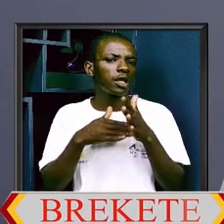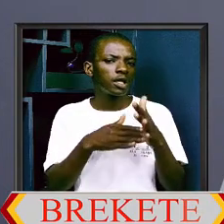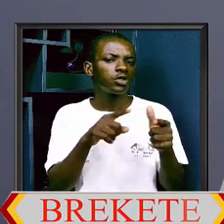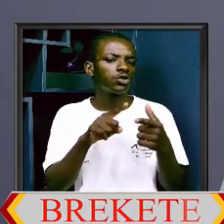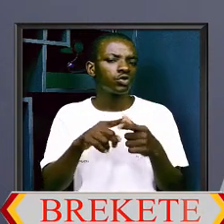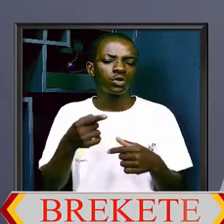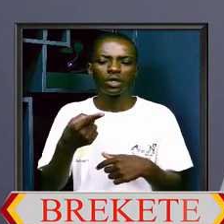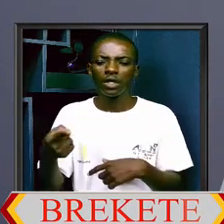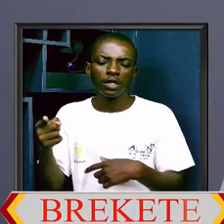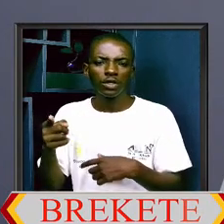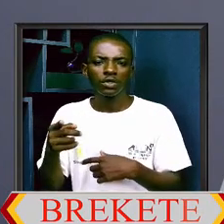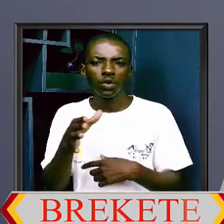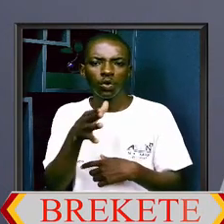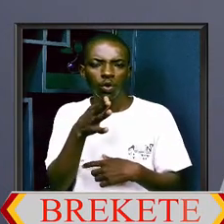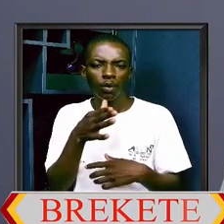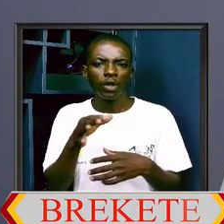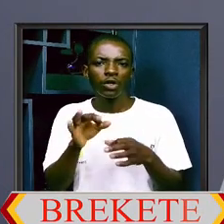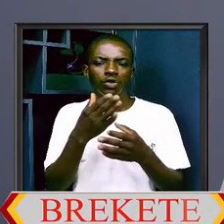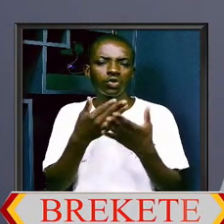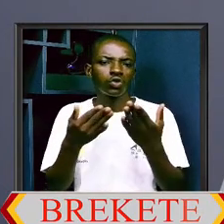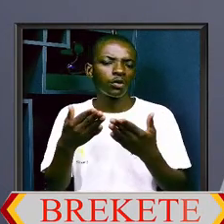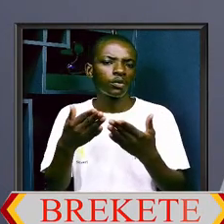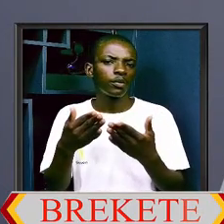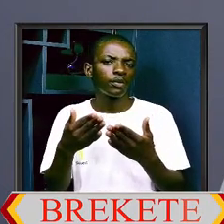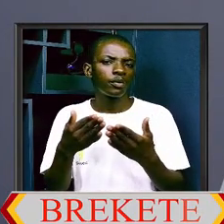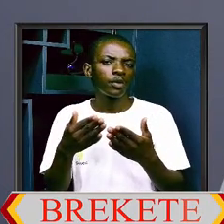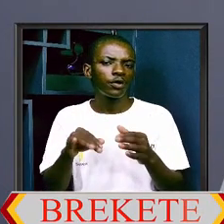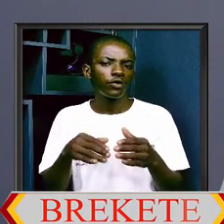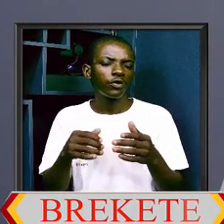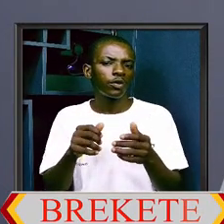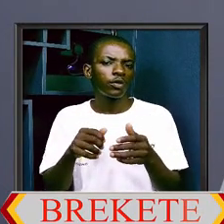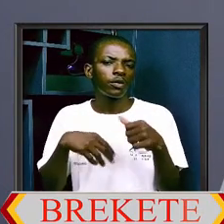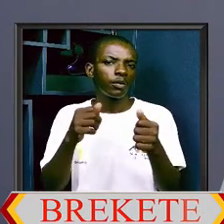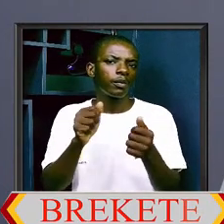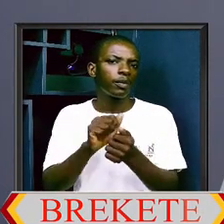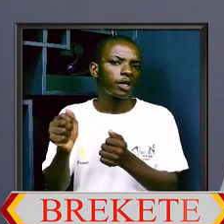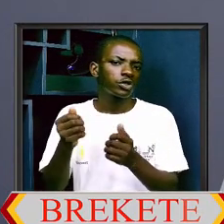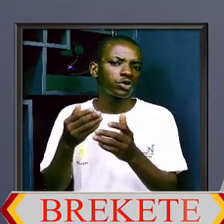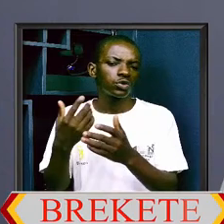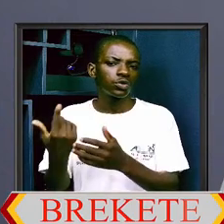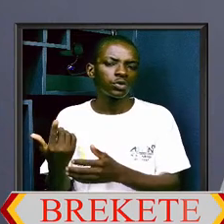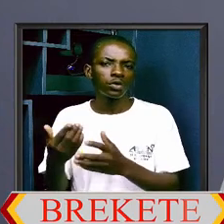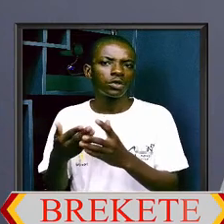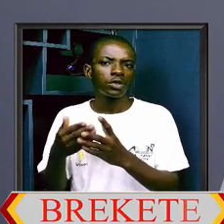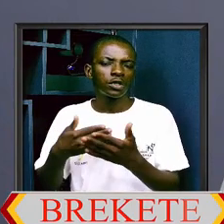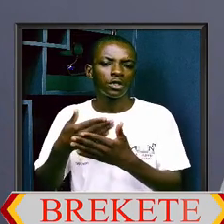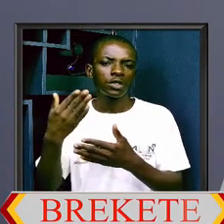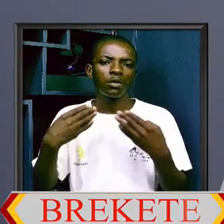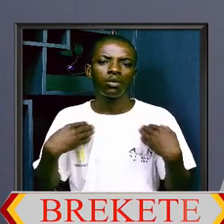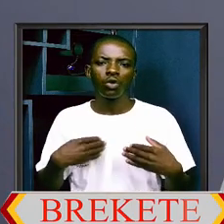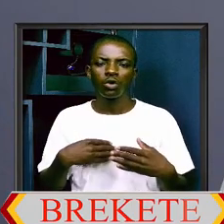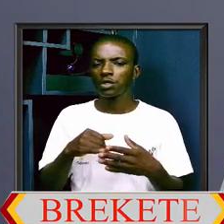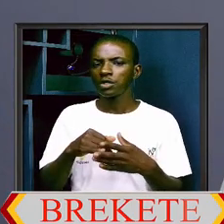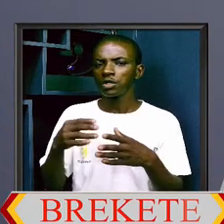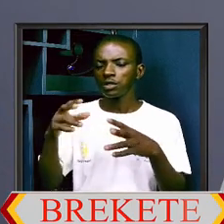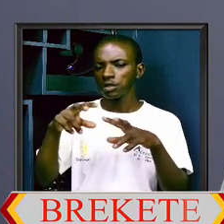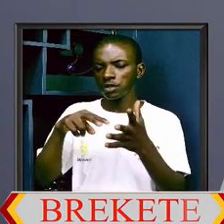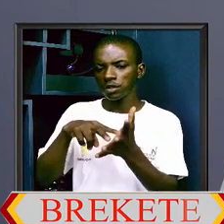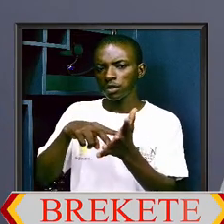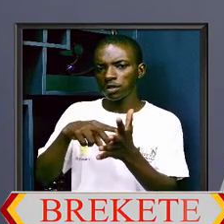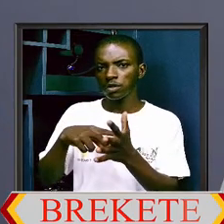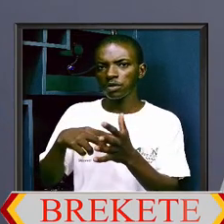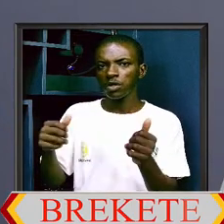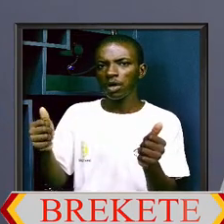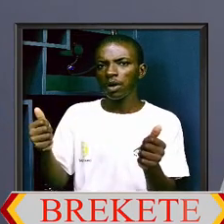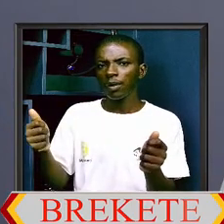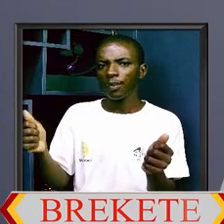women some of us if we carry Moto pass where these young girls or women they sell body they stand for they look for customer we